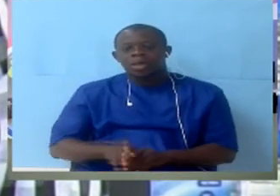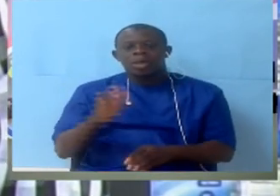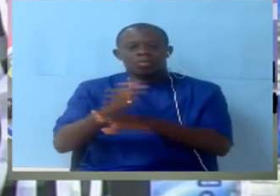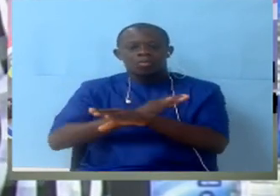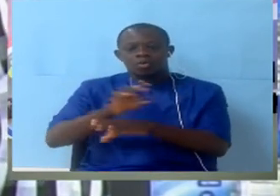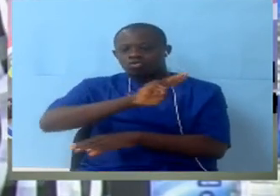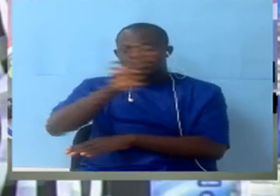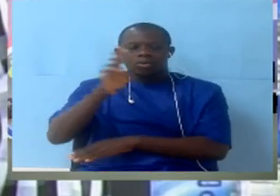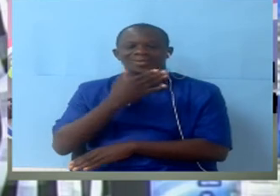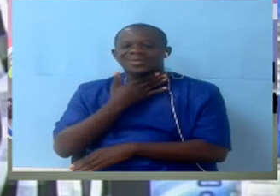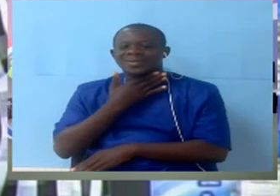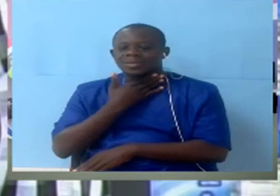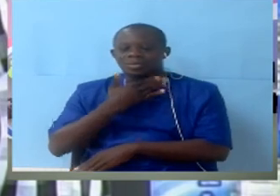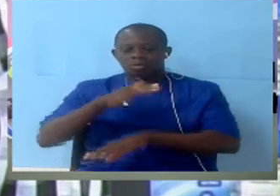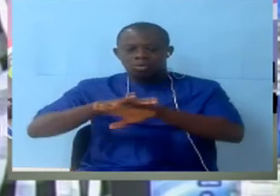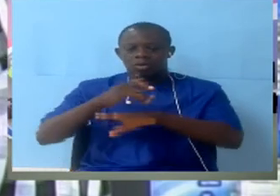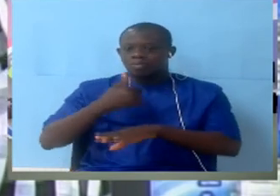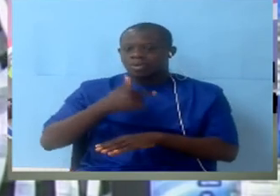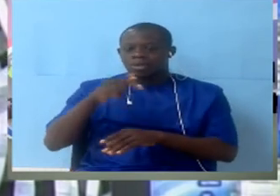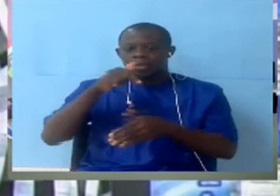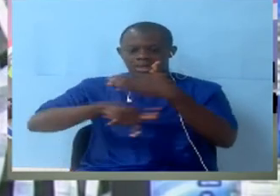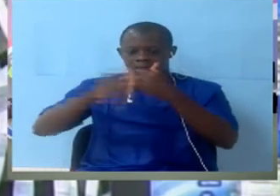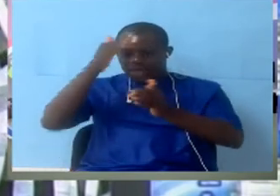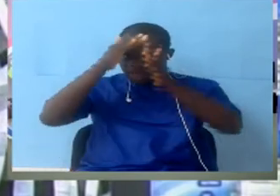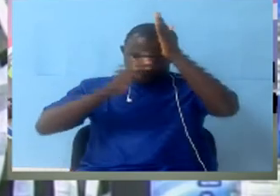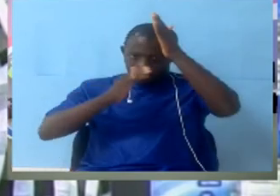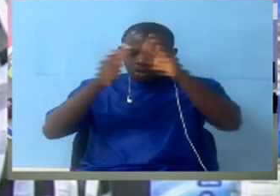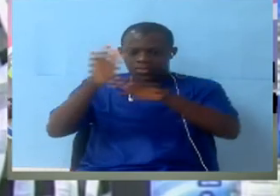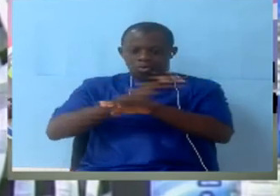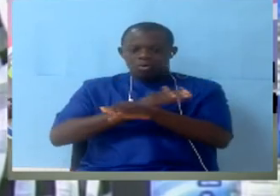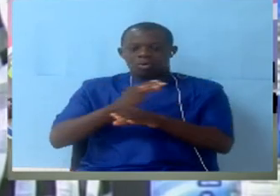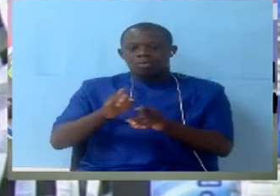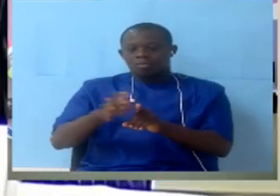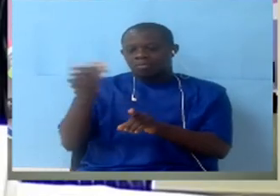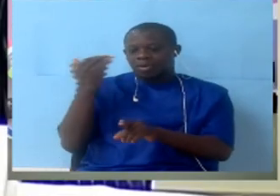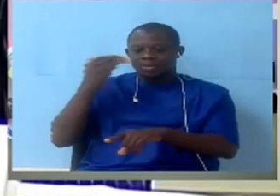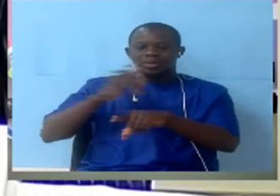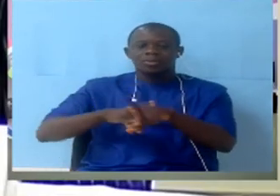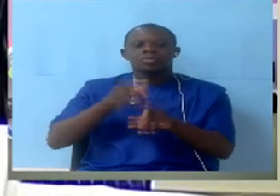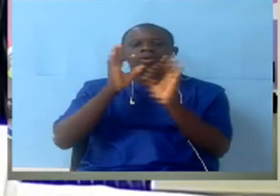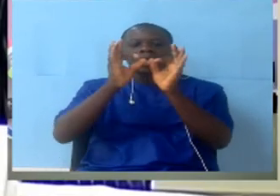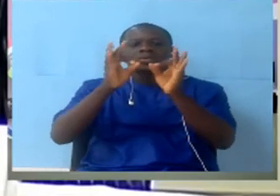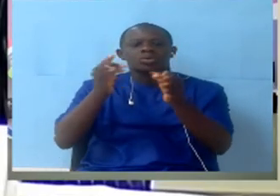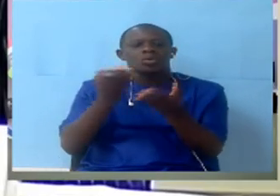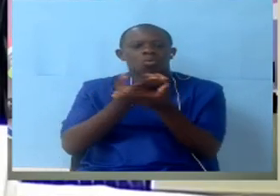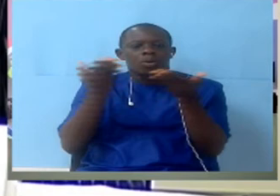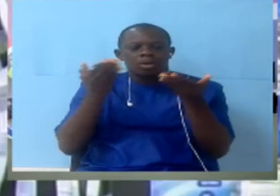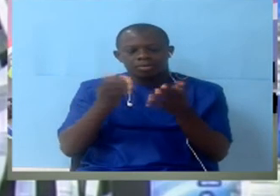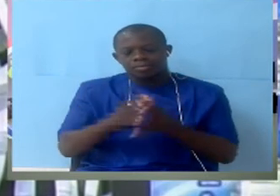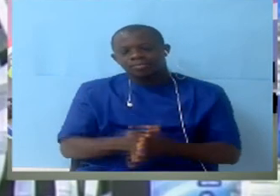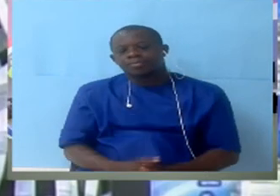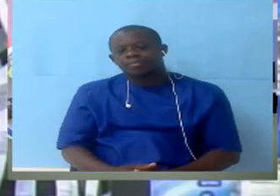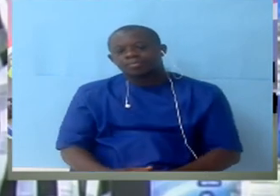was not easy for me in the army at the time. Could you explain why? What happened? Ofanu nyebang munekera.